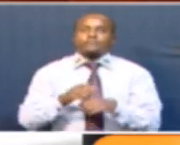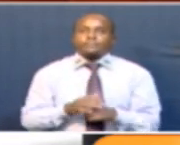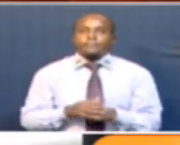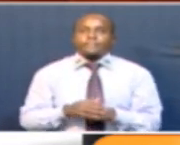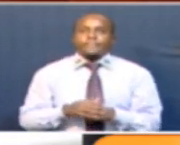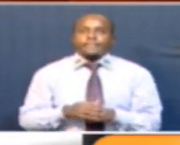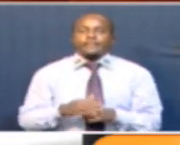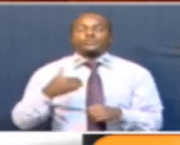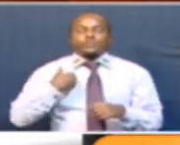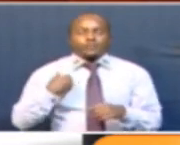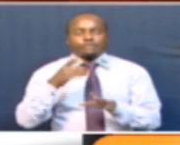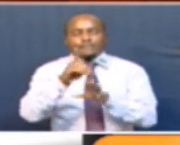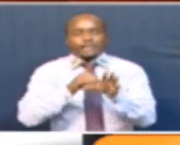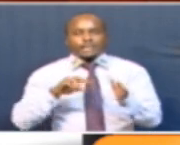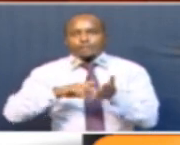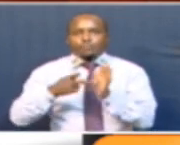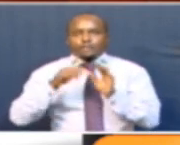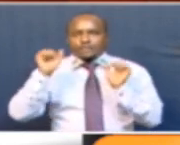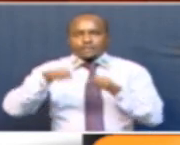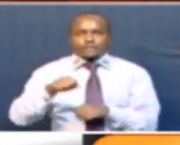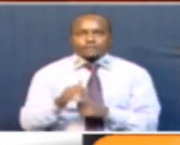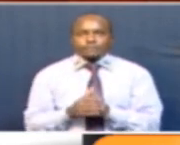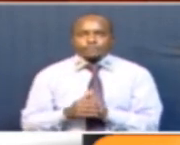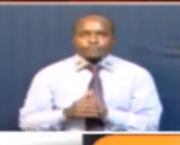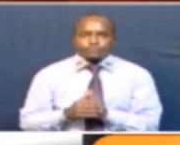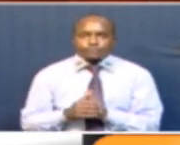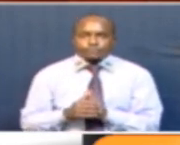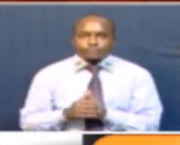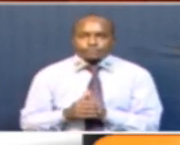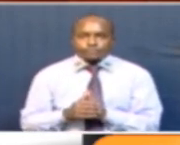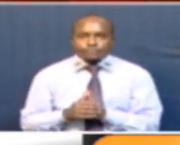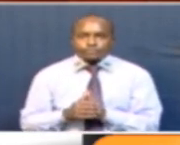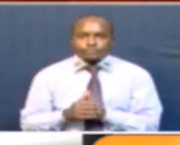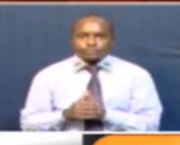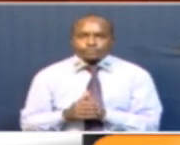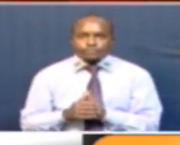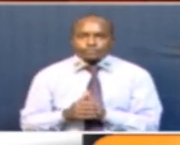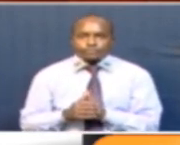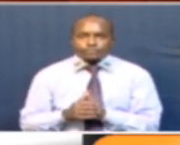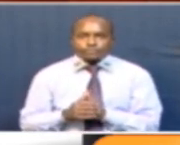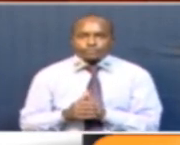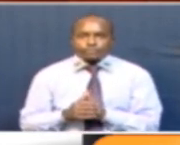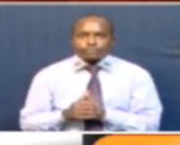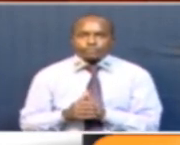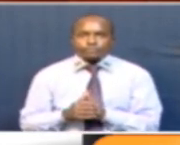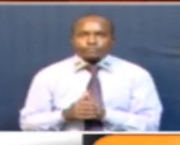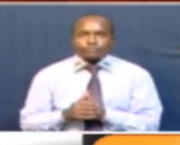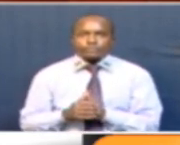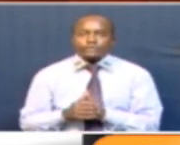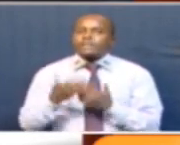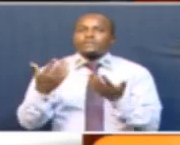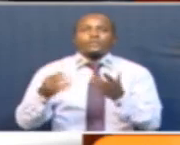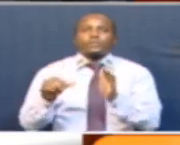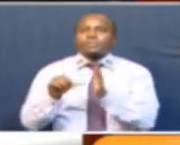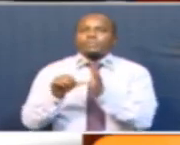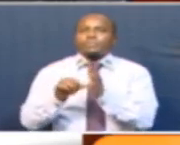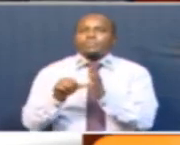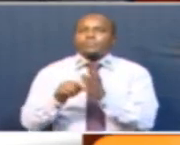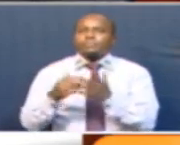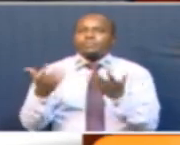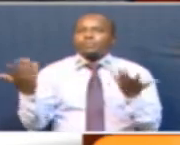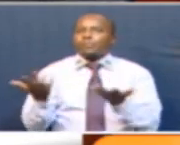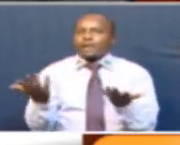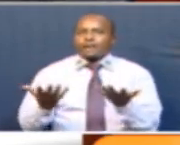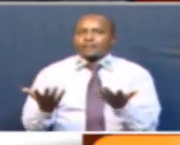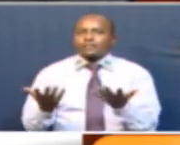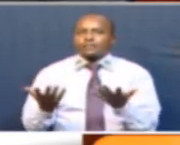project. Yeah, I mean, you know, it's good to have noting. Yes. What were the main causes? Okay, the litigation